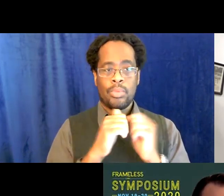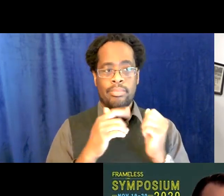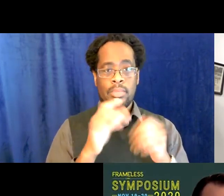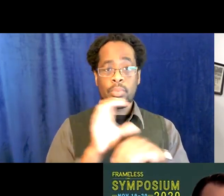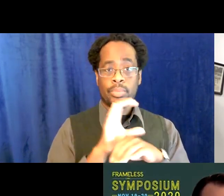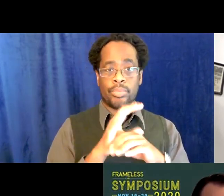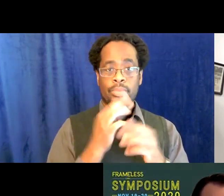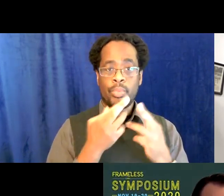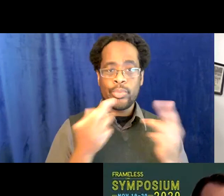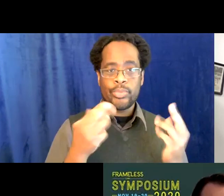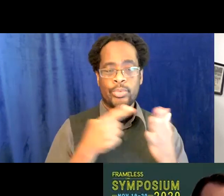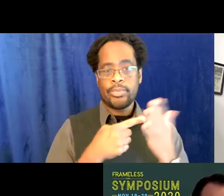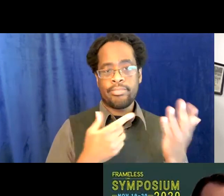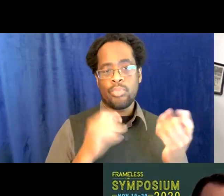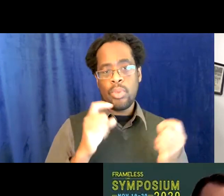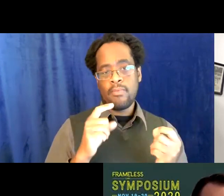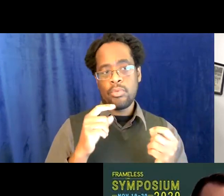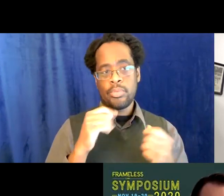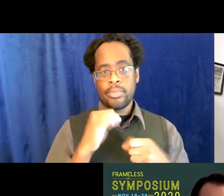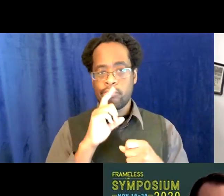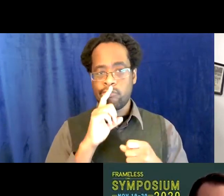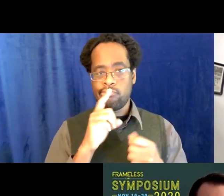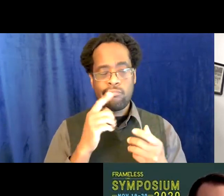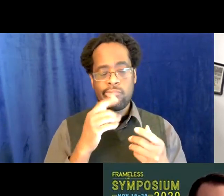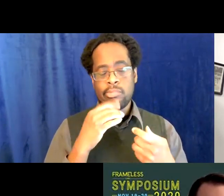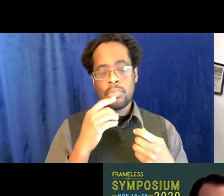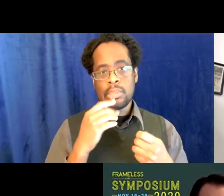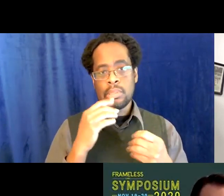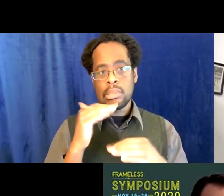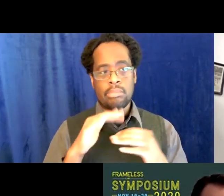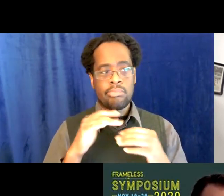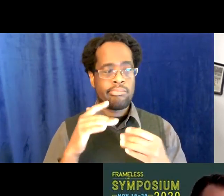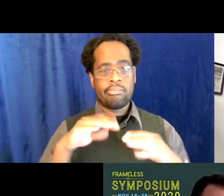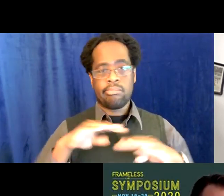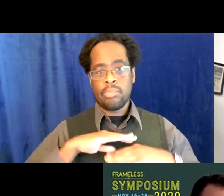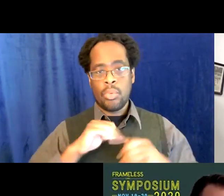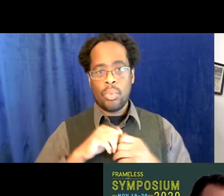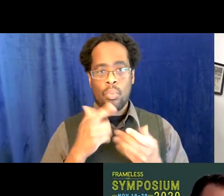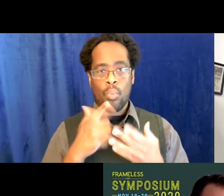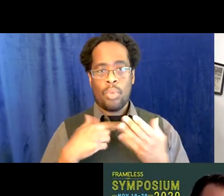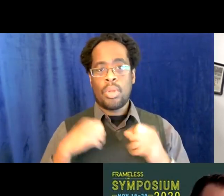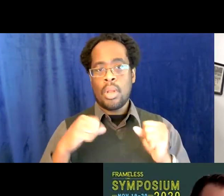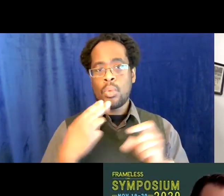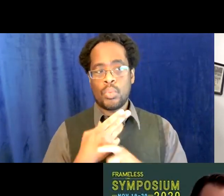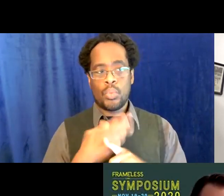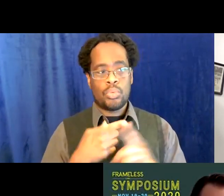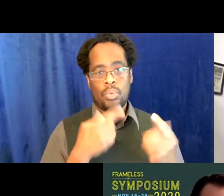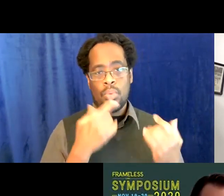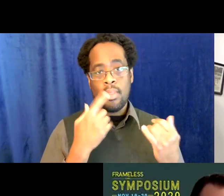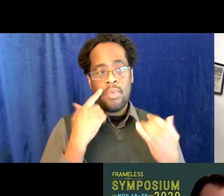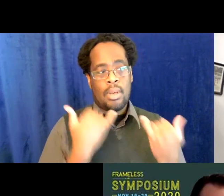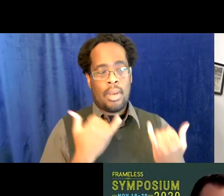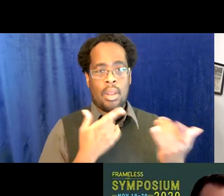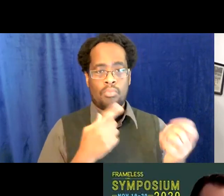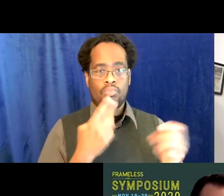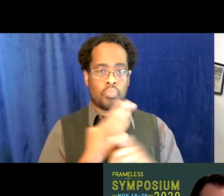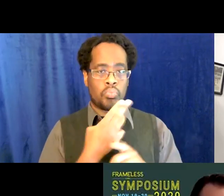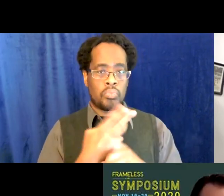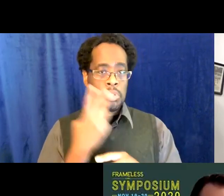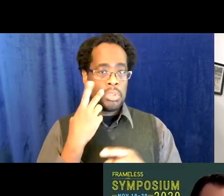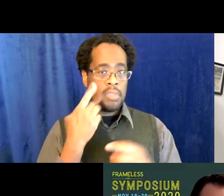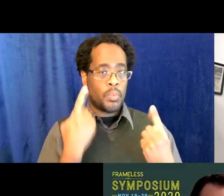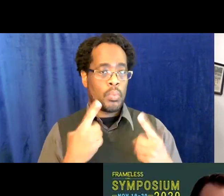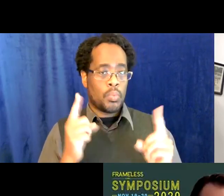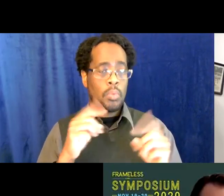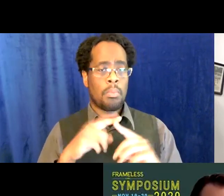more races to match a variety of people, but we have to work on, we have to be satisfied